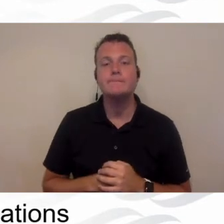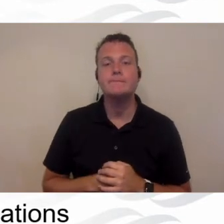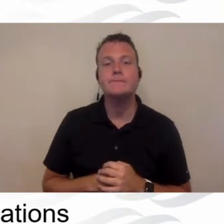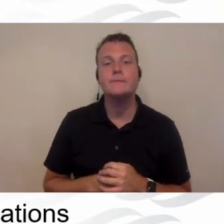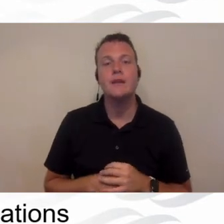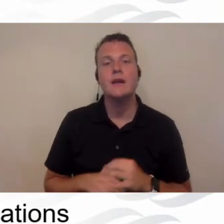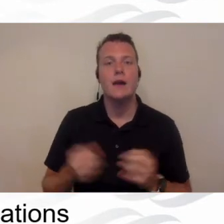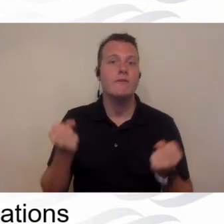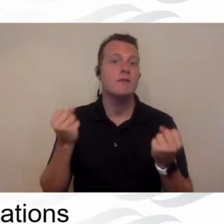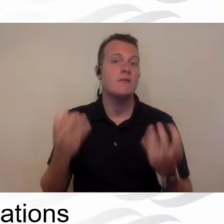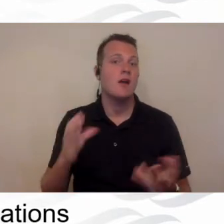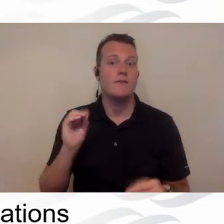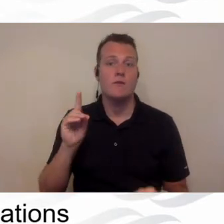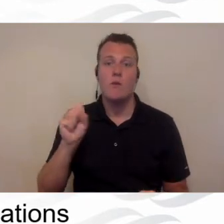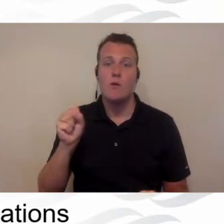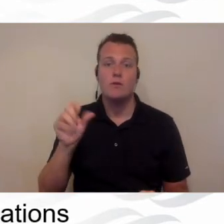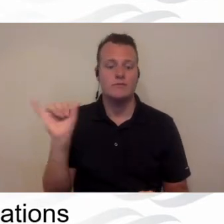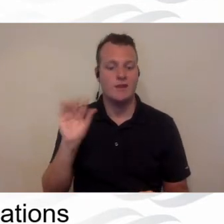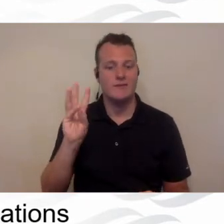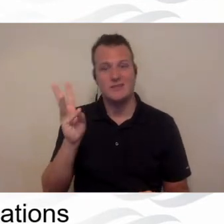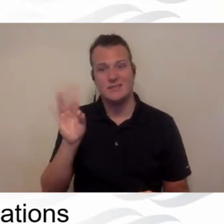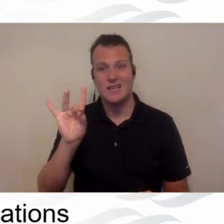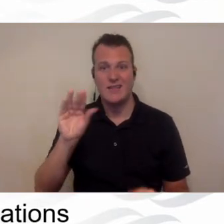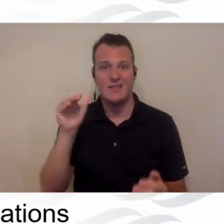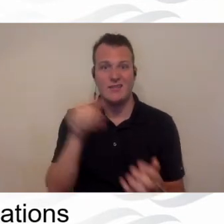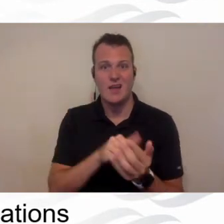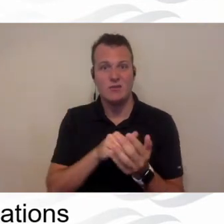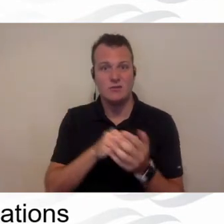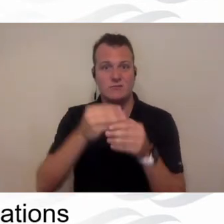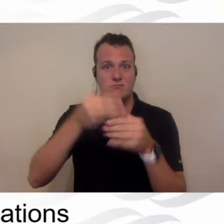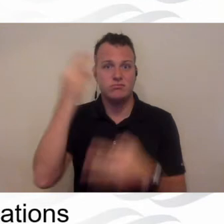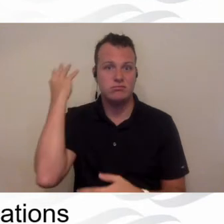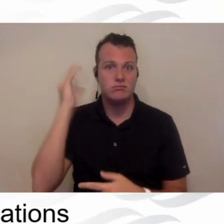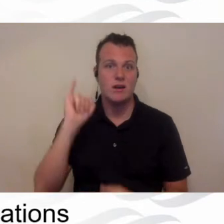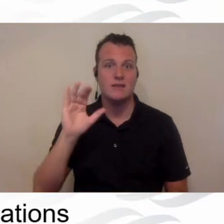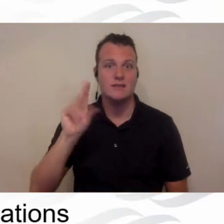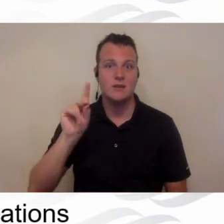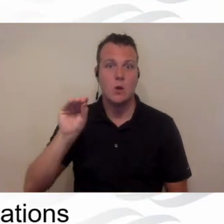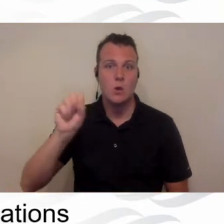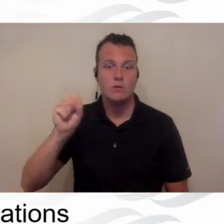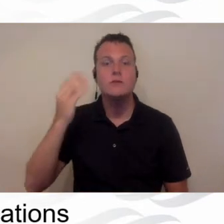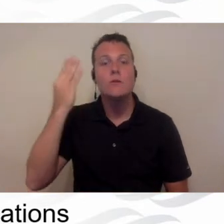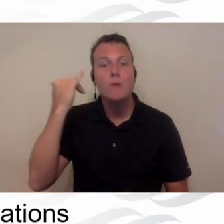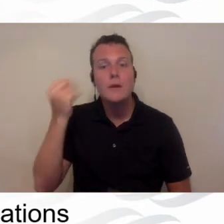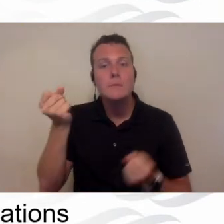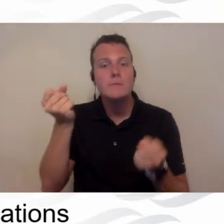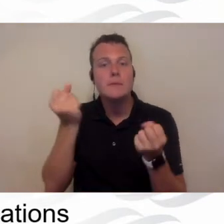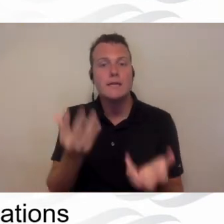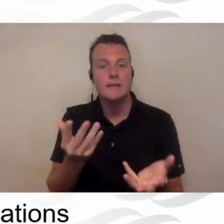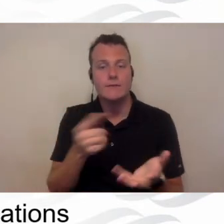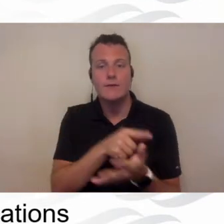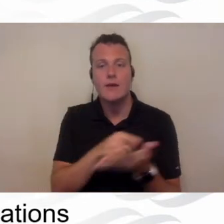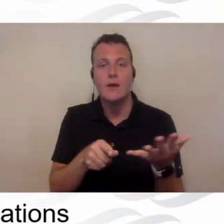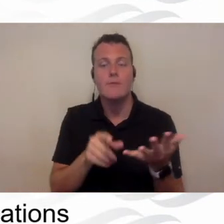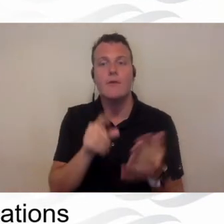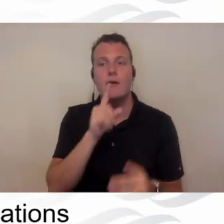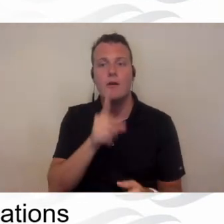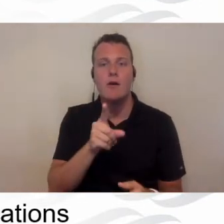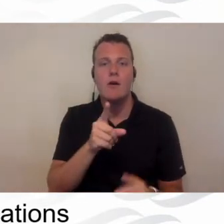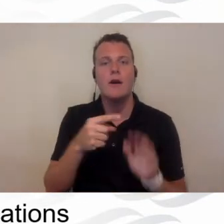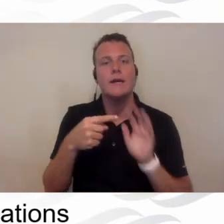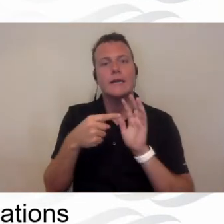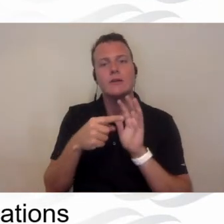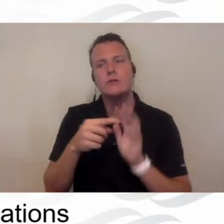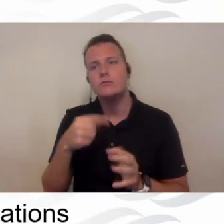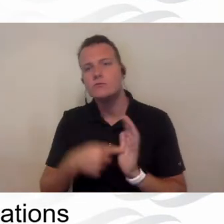like 68,000 ICD codes, but it's because many of them are indicating, is it right ear, is it left ear, is it